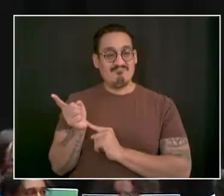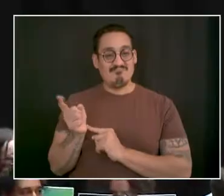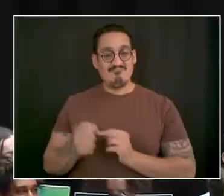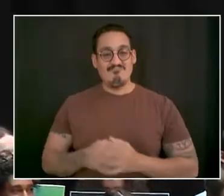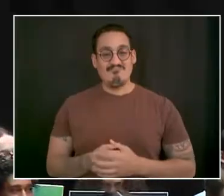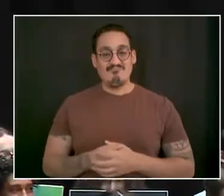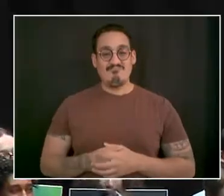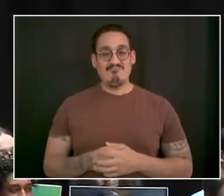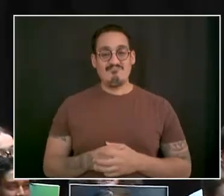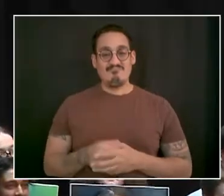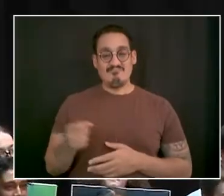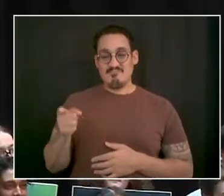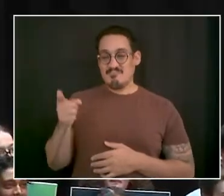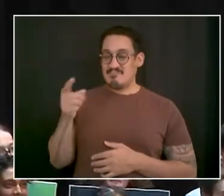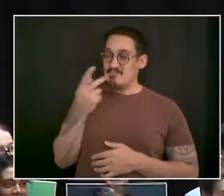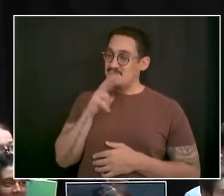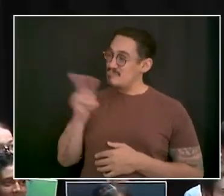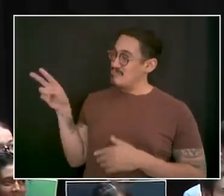Looking at these young people,